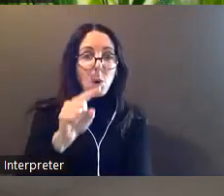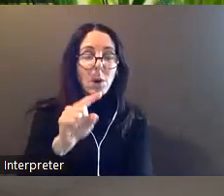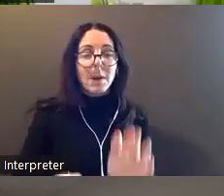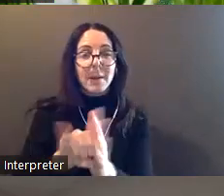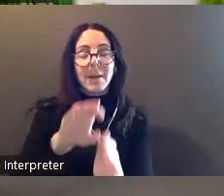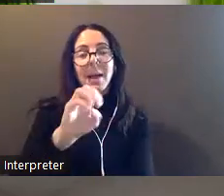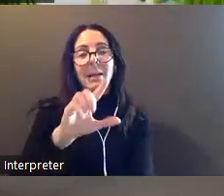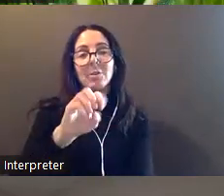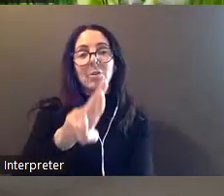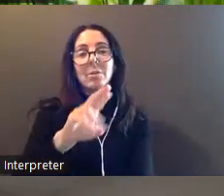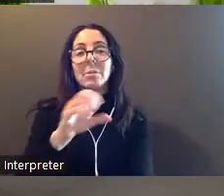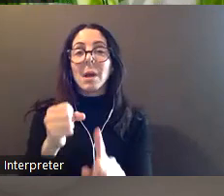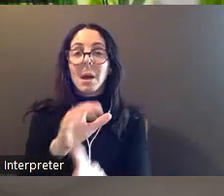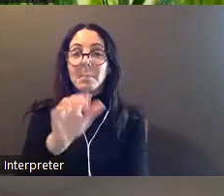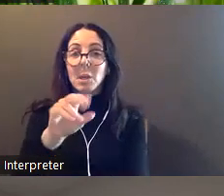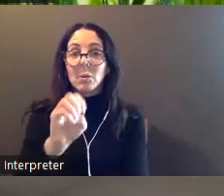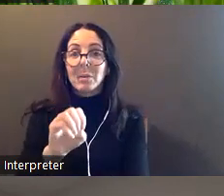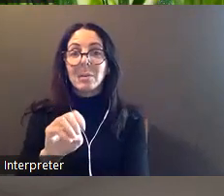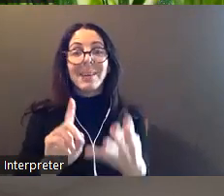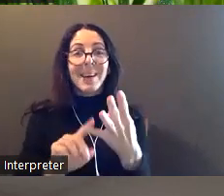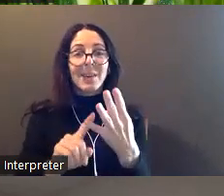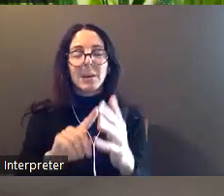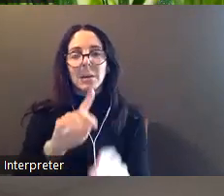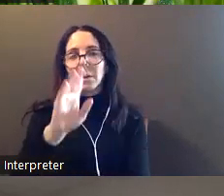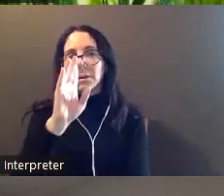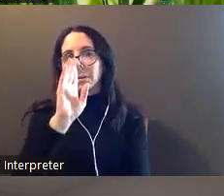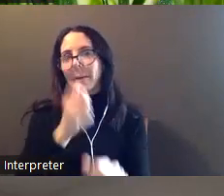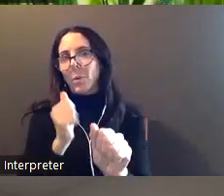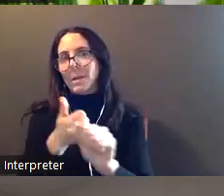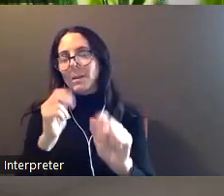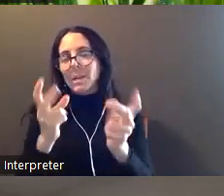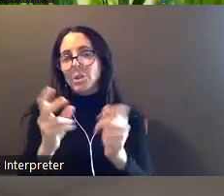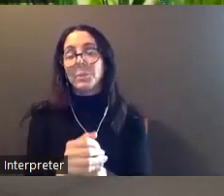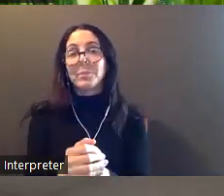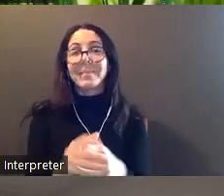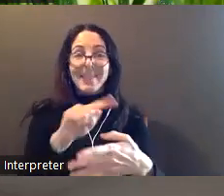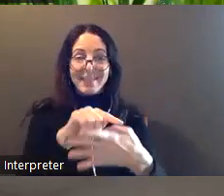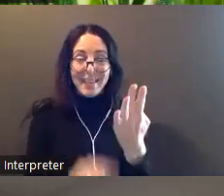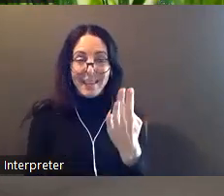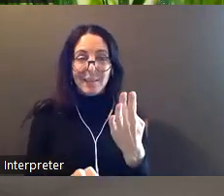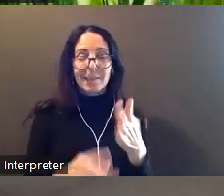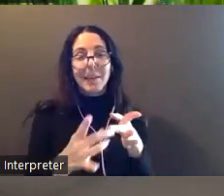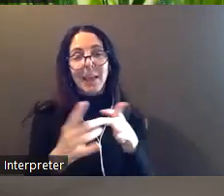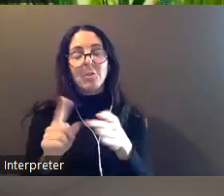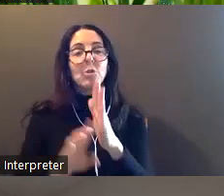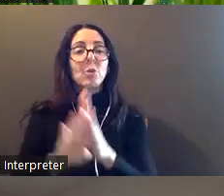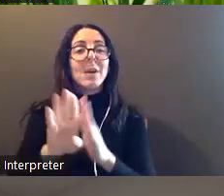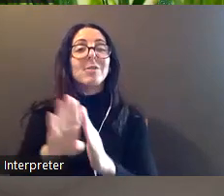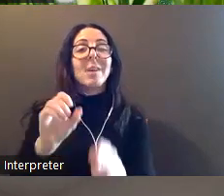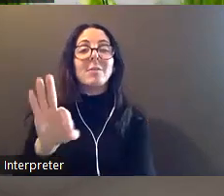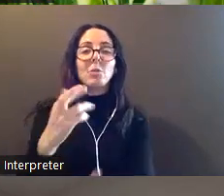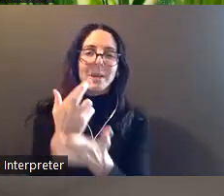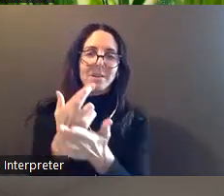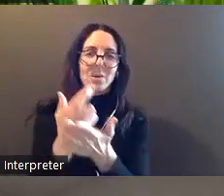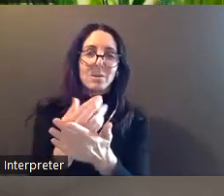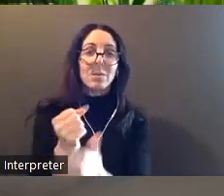and avoiding the issue. These root causes guided the creation of the resources we developed so that we